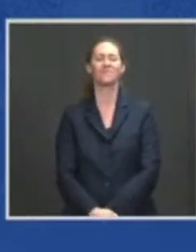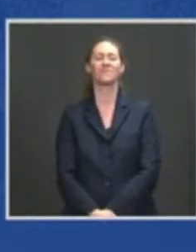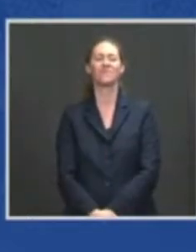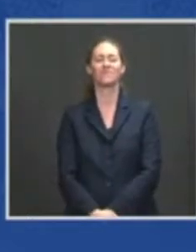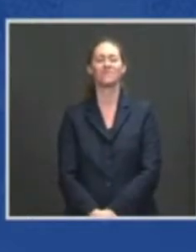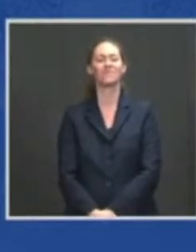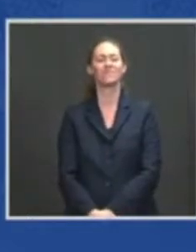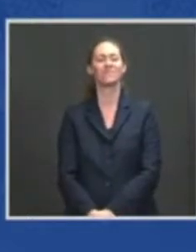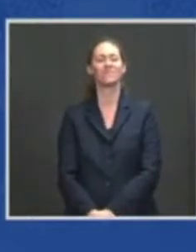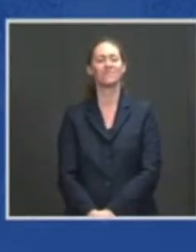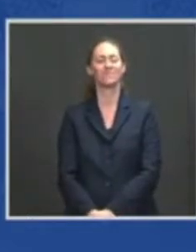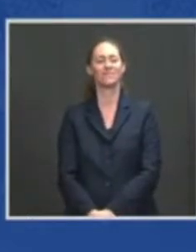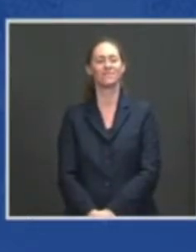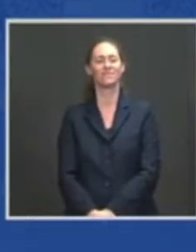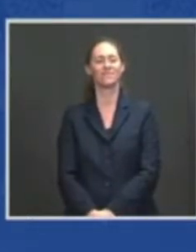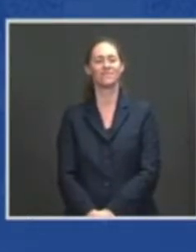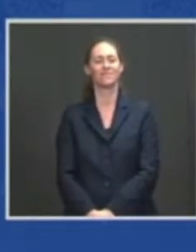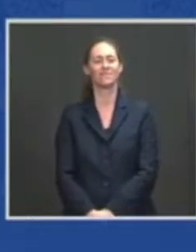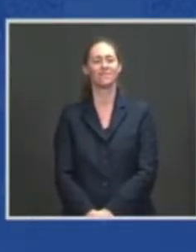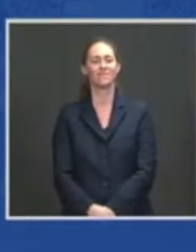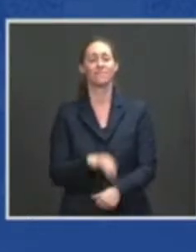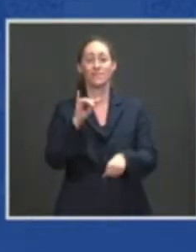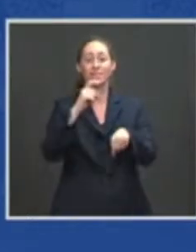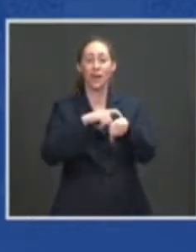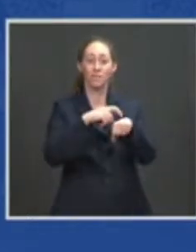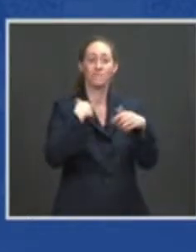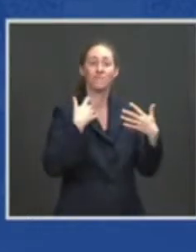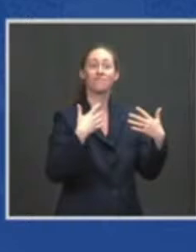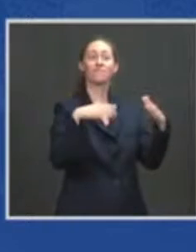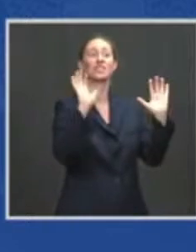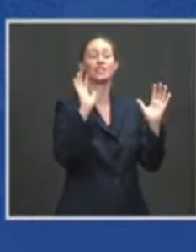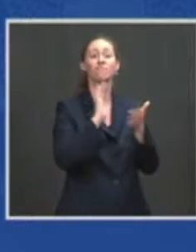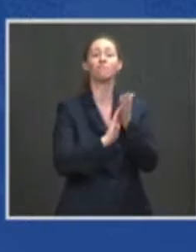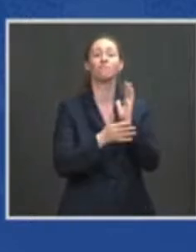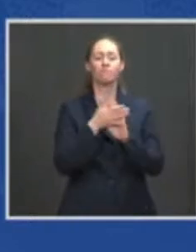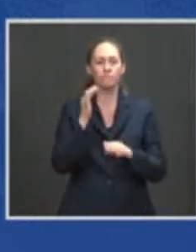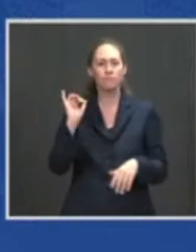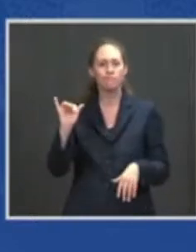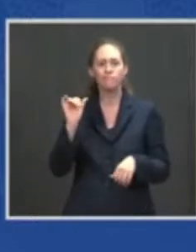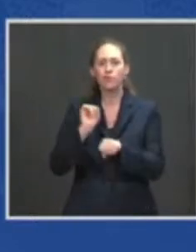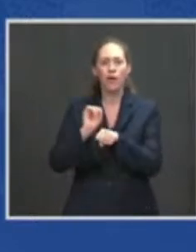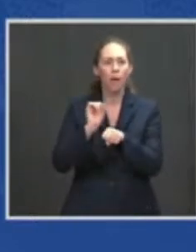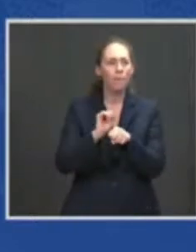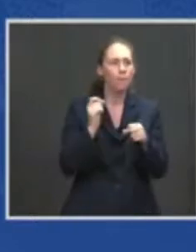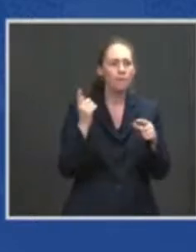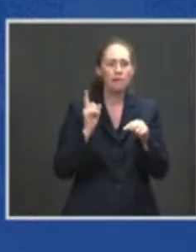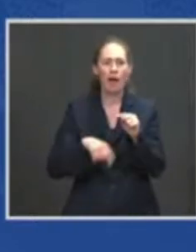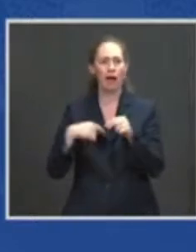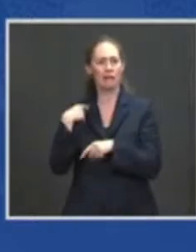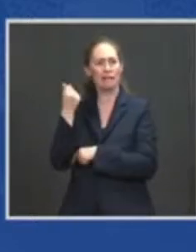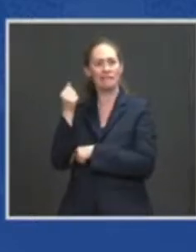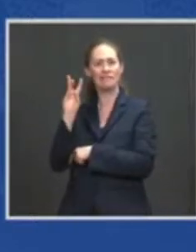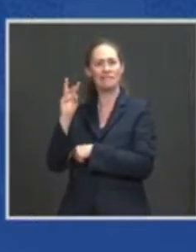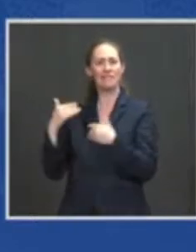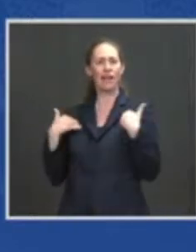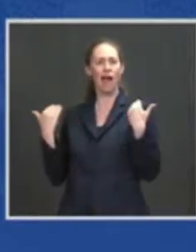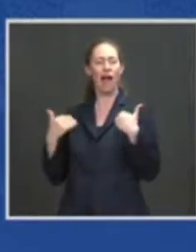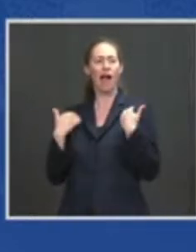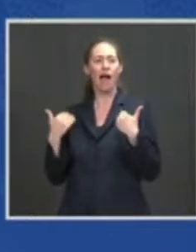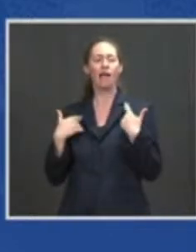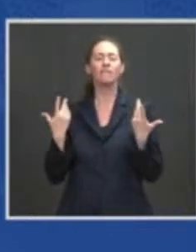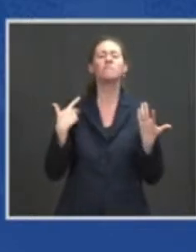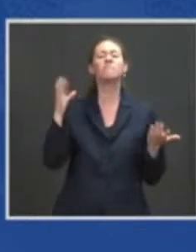of employment opportunities. You can't get good jobs, so I was doing odd jobs like babysitting, typical teenage